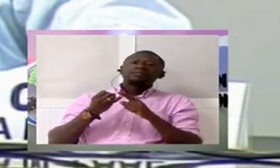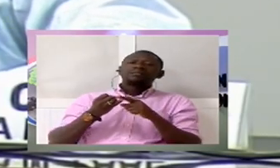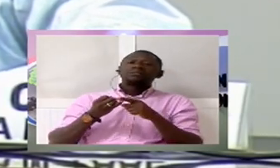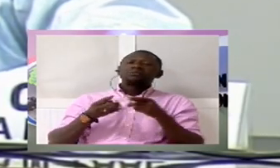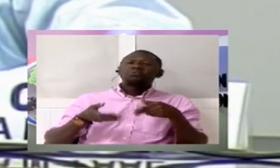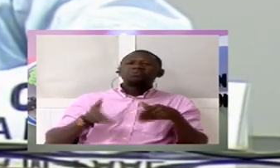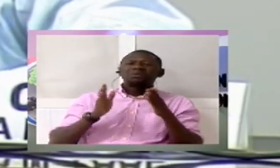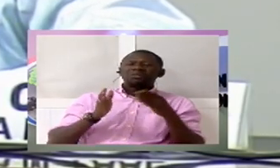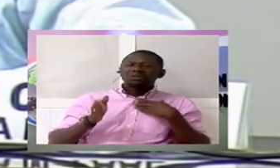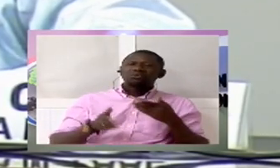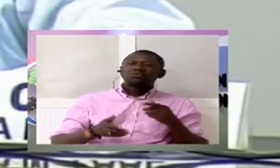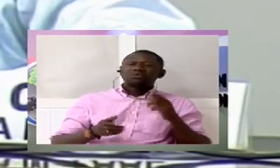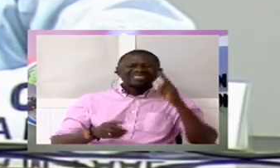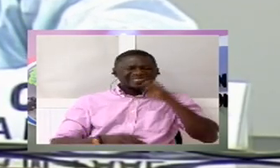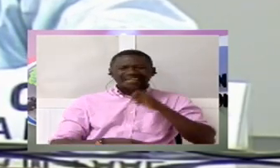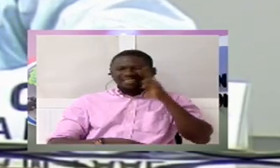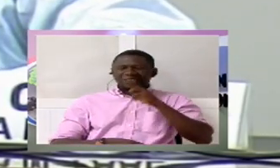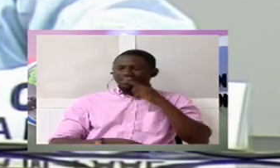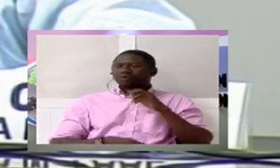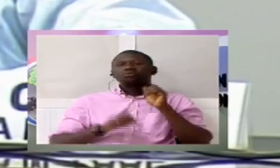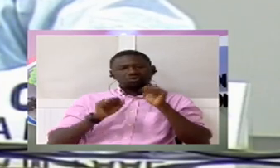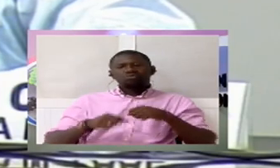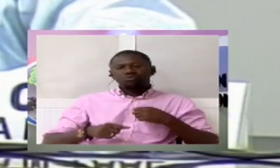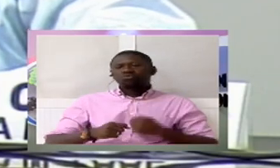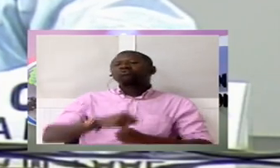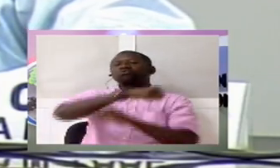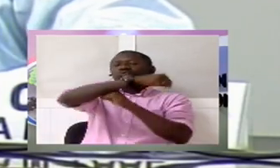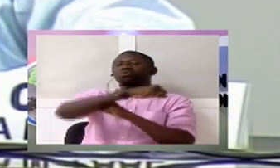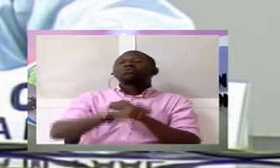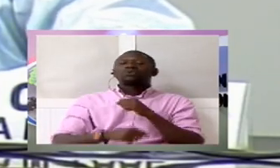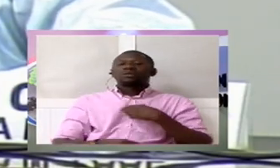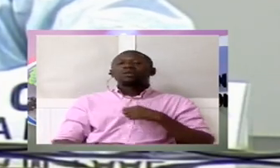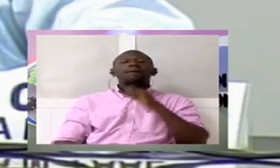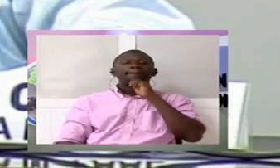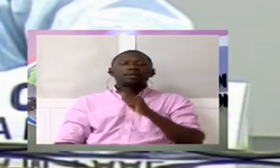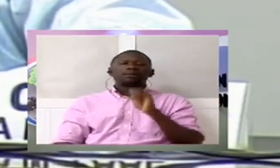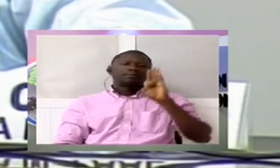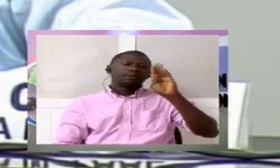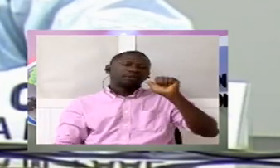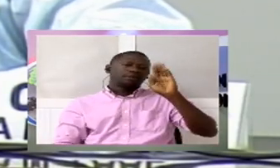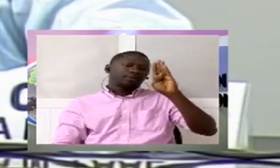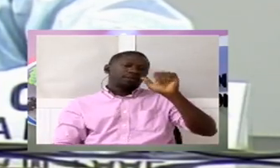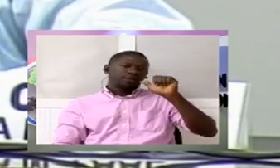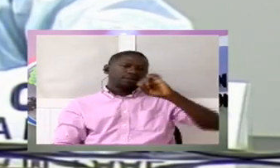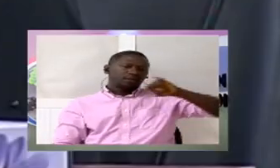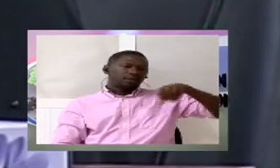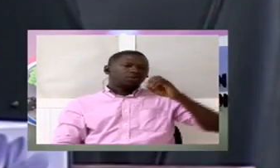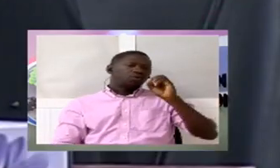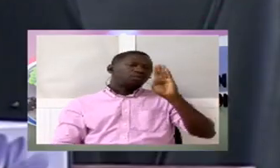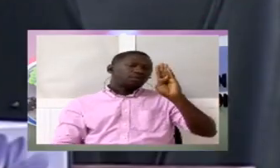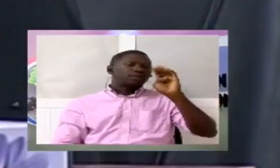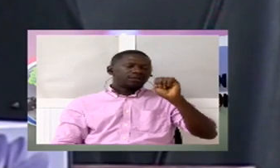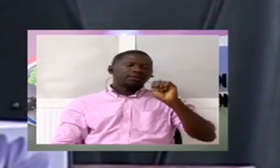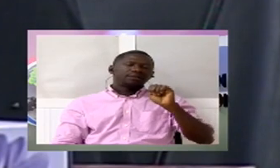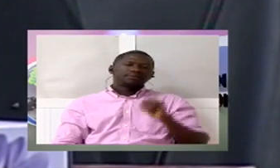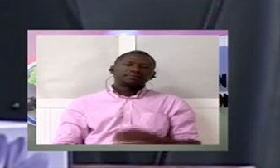you put in place to be able to give him that support. Anin yemun kule londi puru isi kontine wo makoiro la